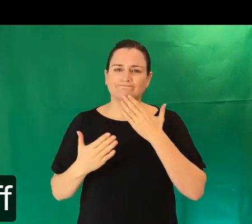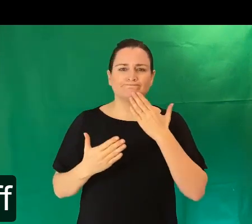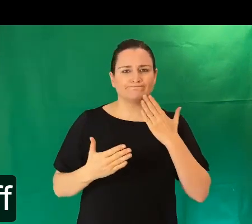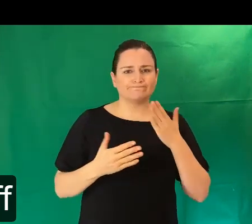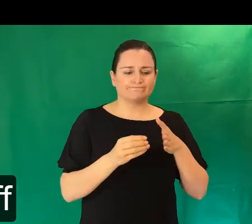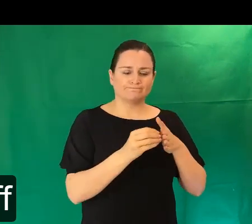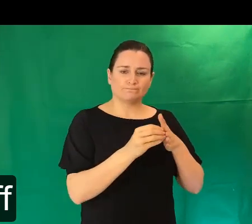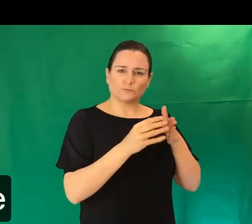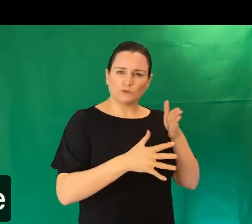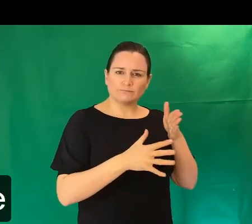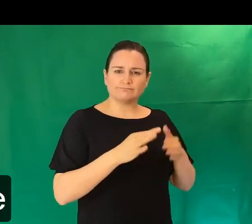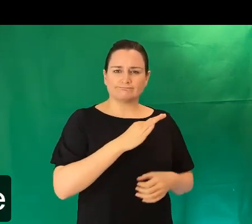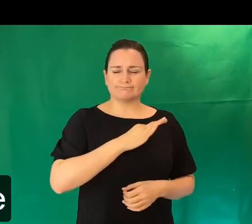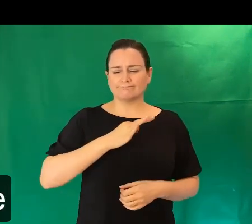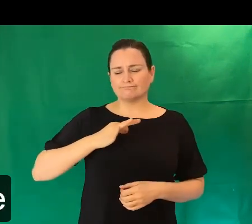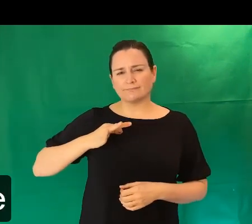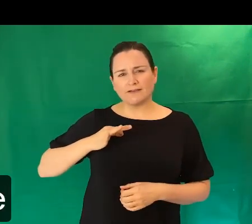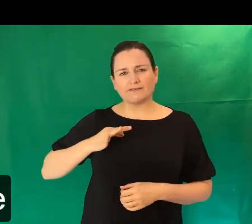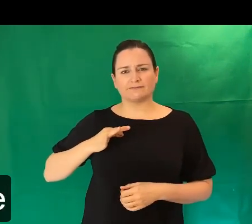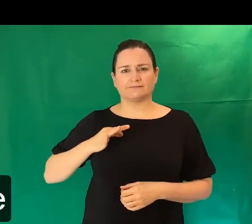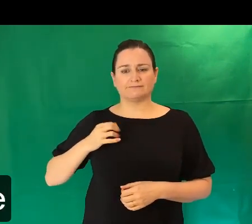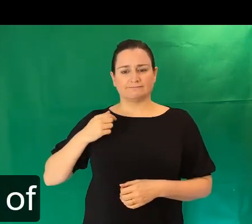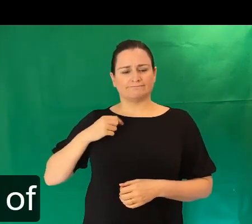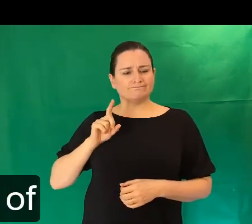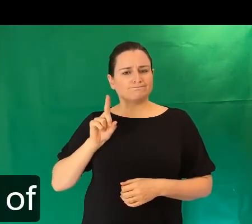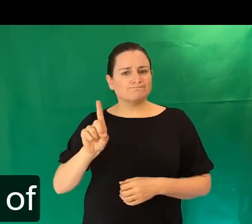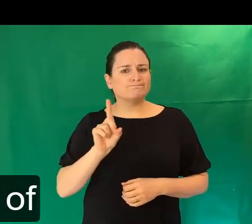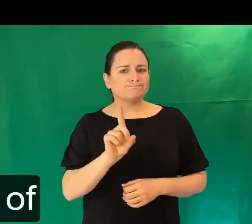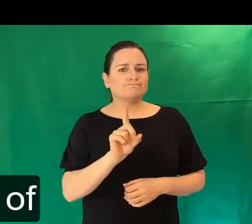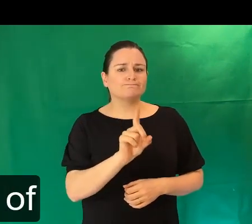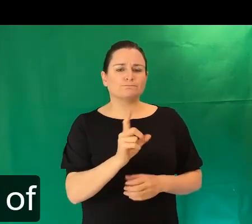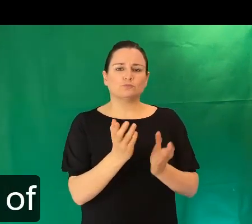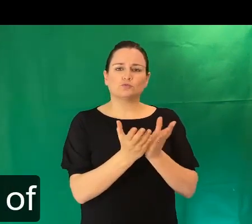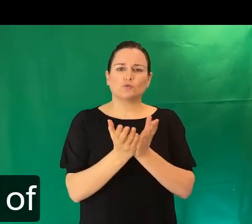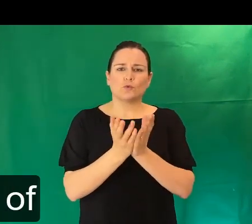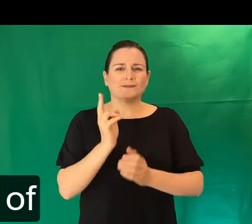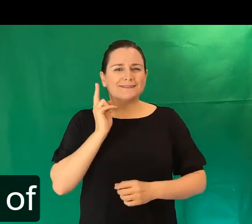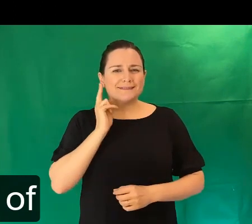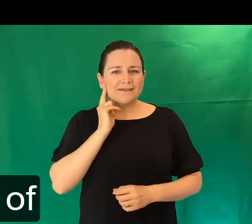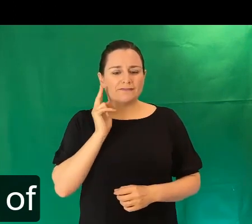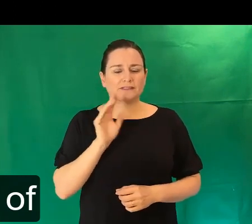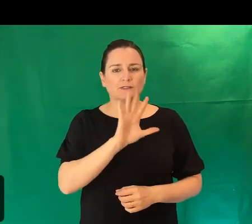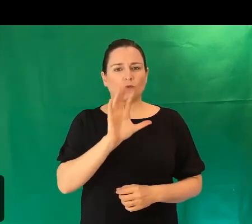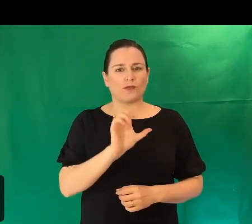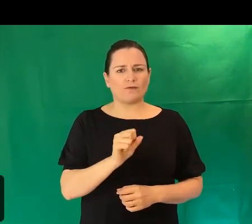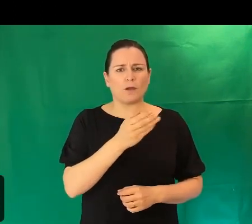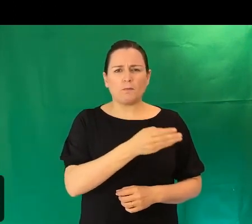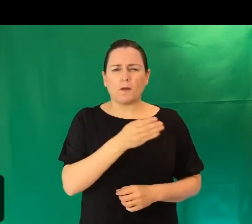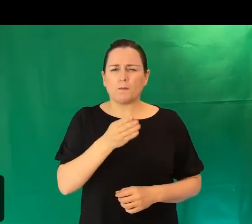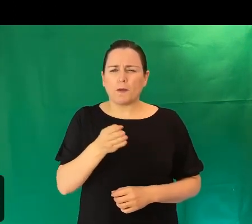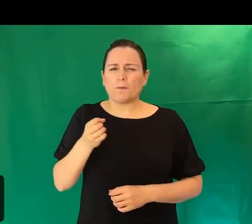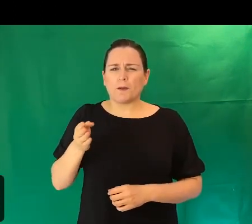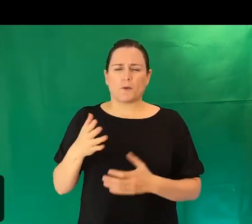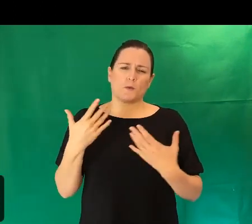the students and staff from the schools for the deaf that we have worked with in South Africa, and of course